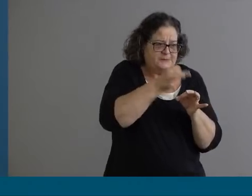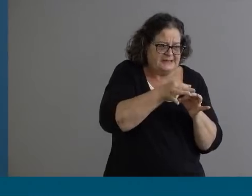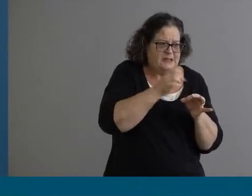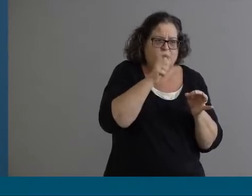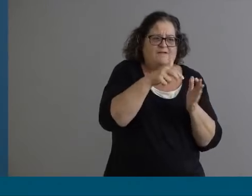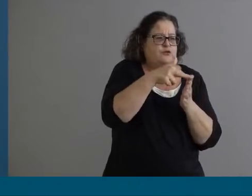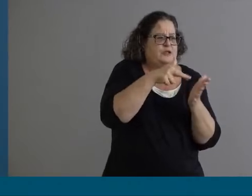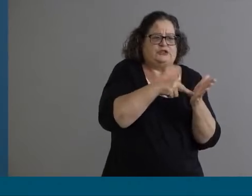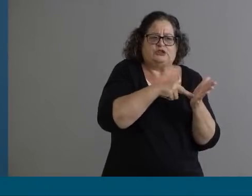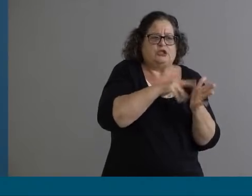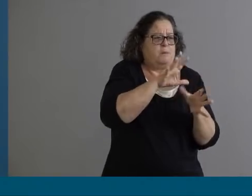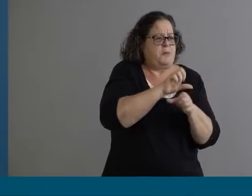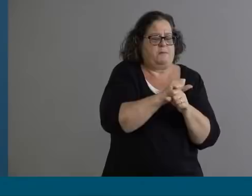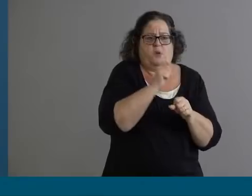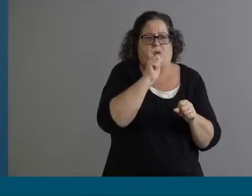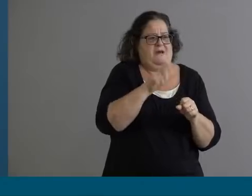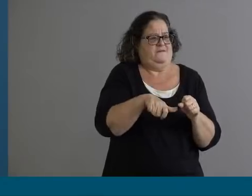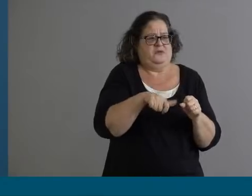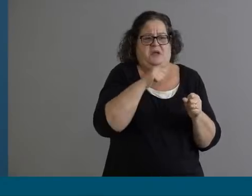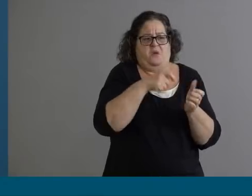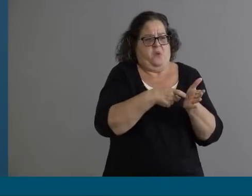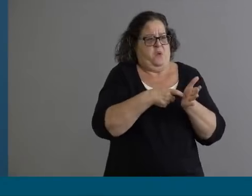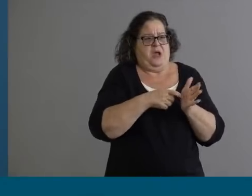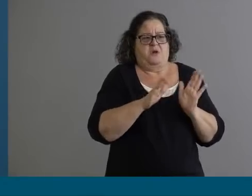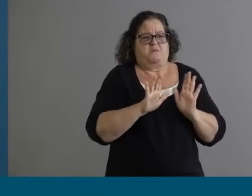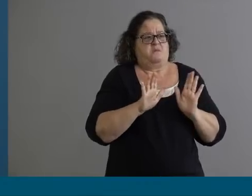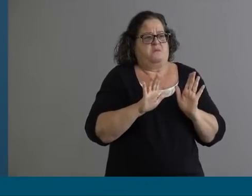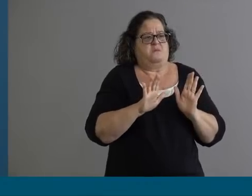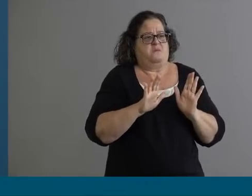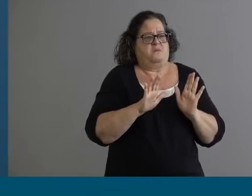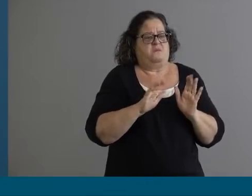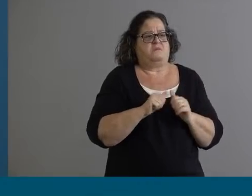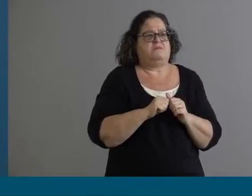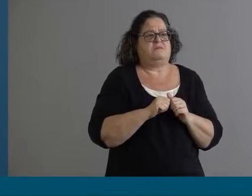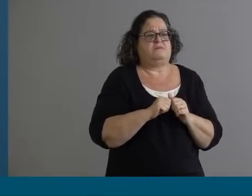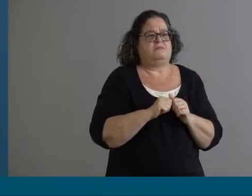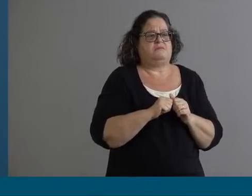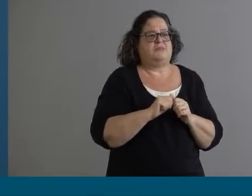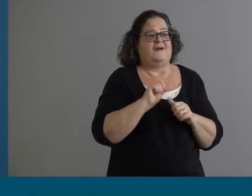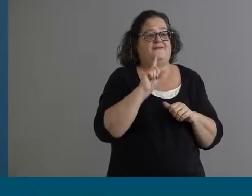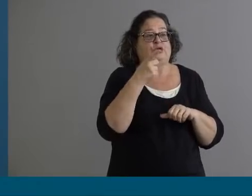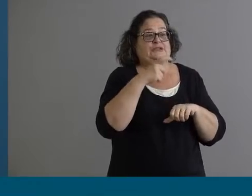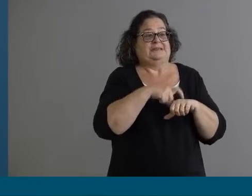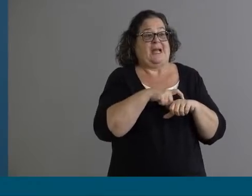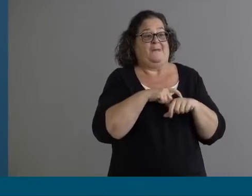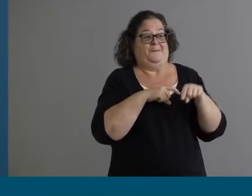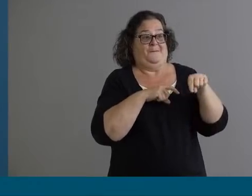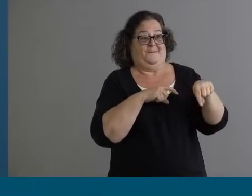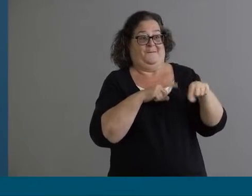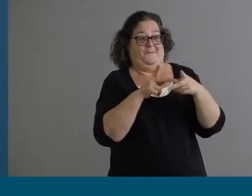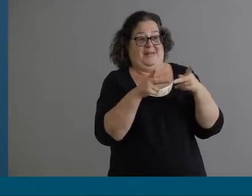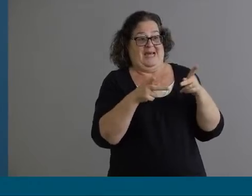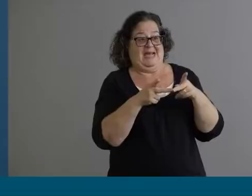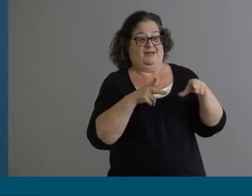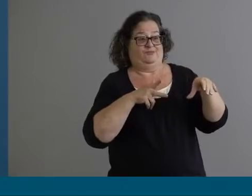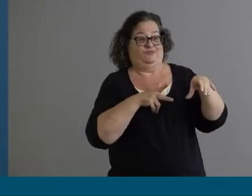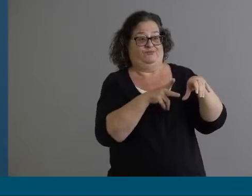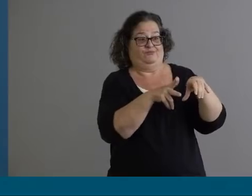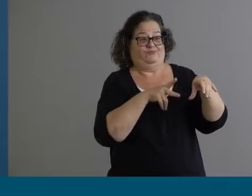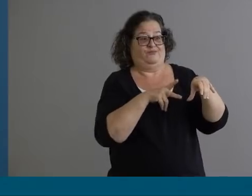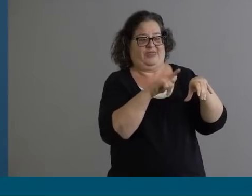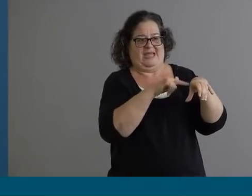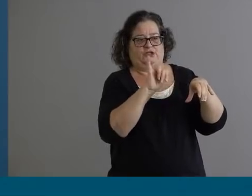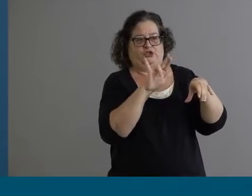It's free. The first drive-through will be Saturday, July 11th in the West Valley. We're going to add additional sites